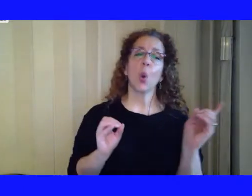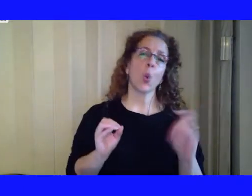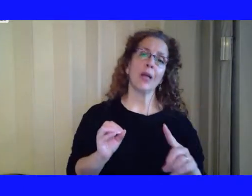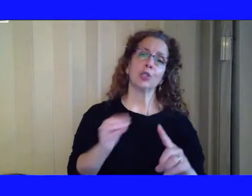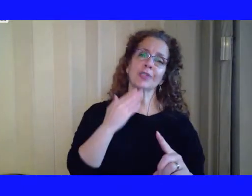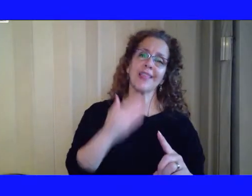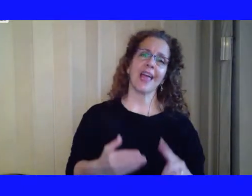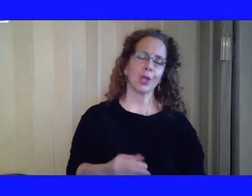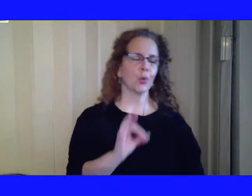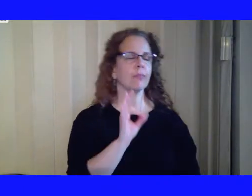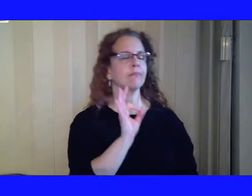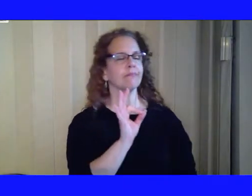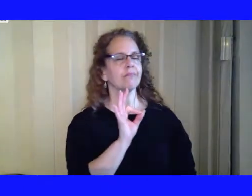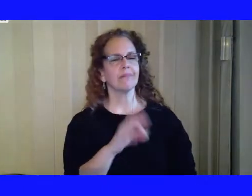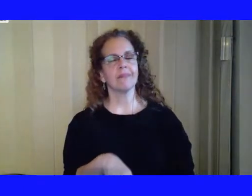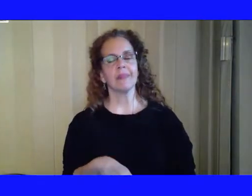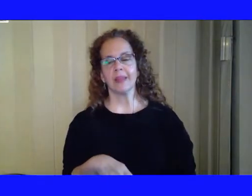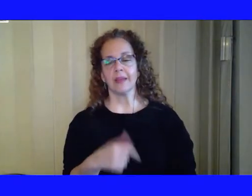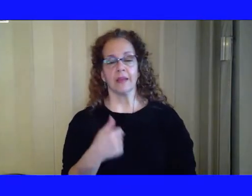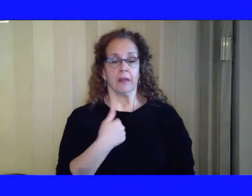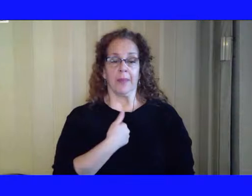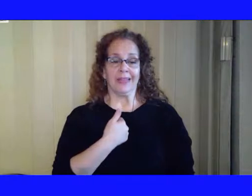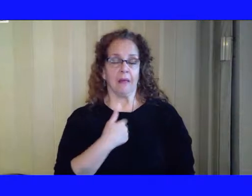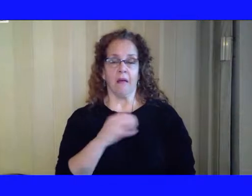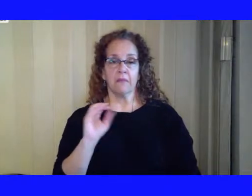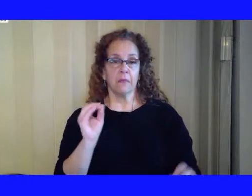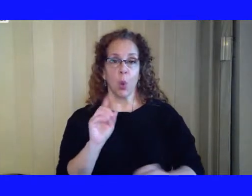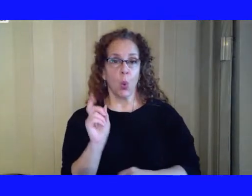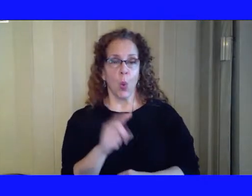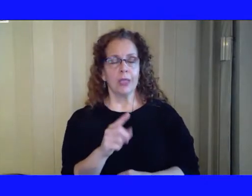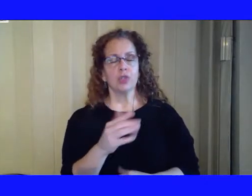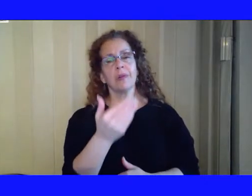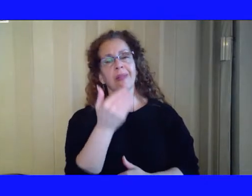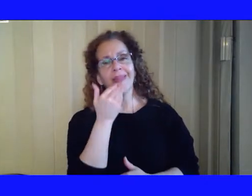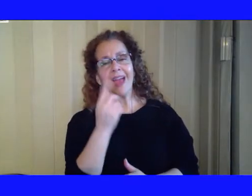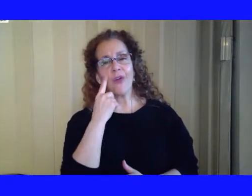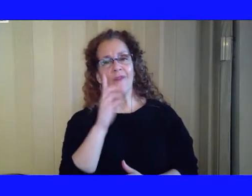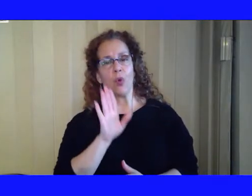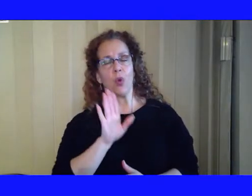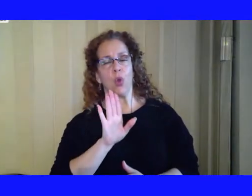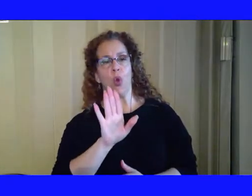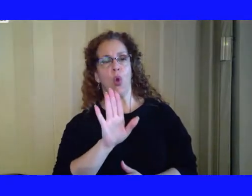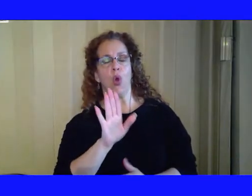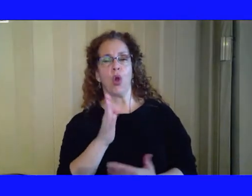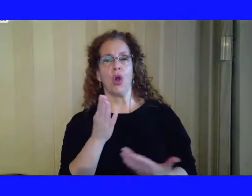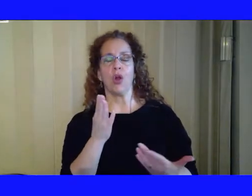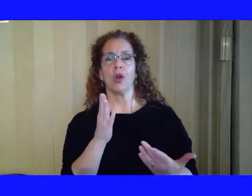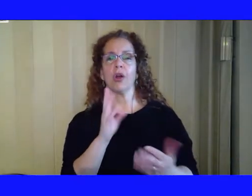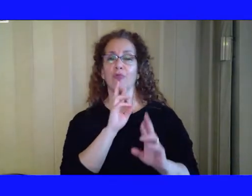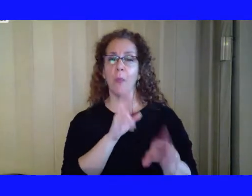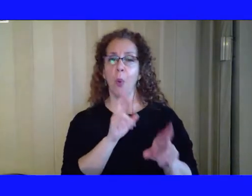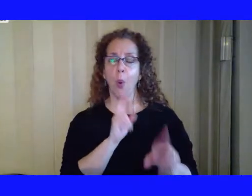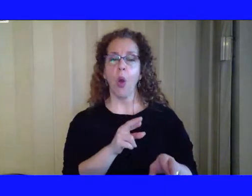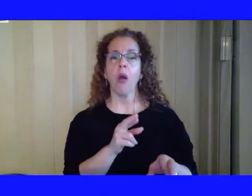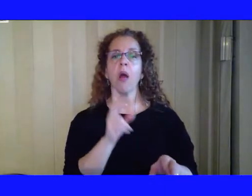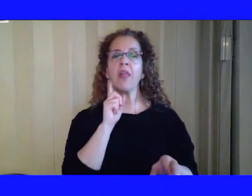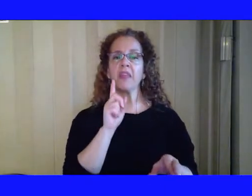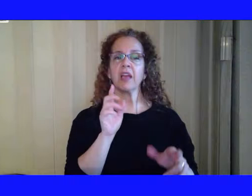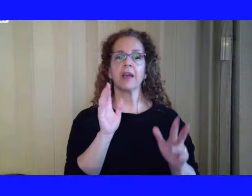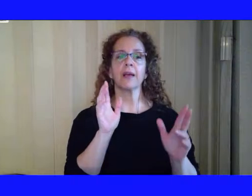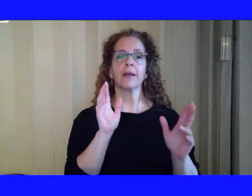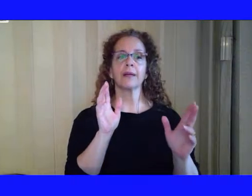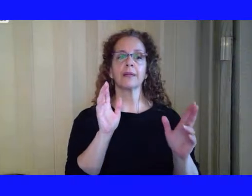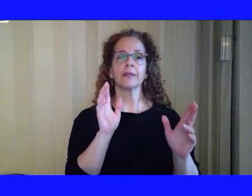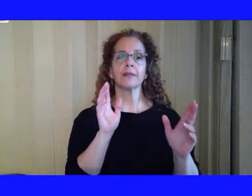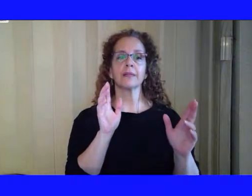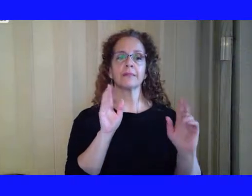our communities, and what we can do to continue to improve and provide them the best services. So thank you, Dr.